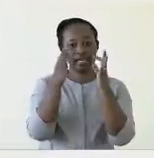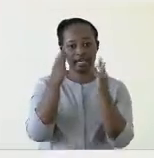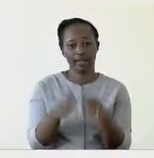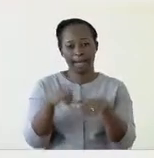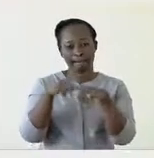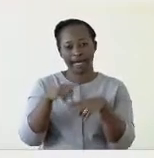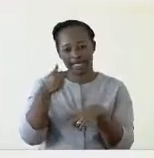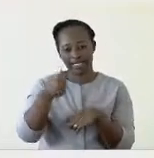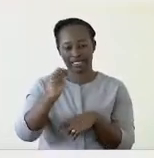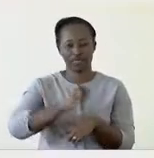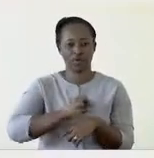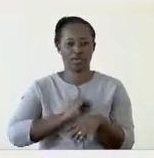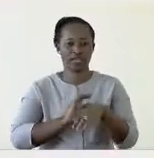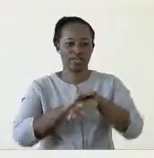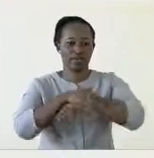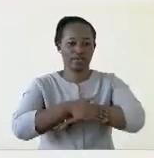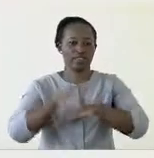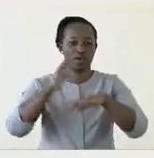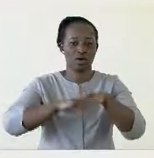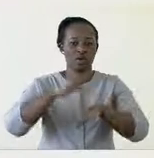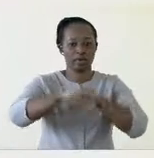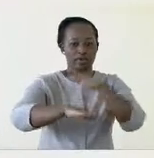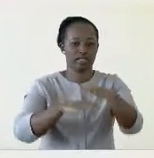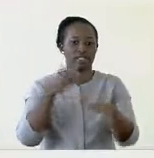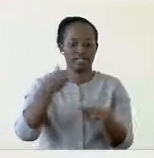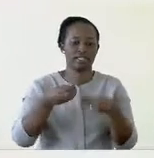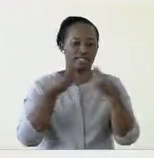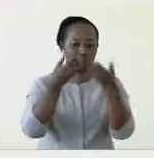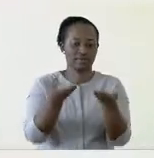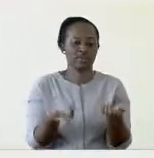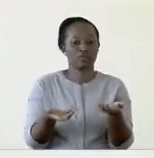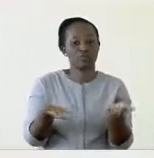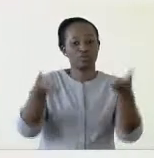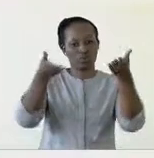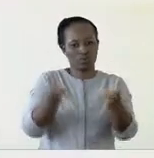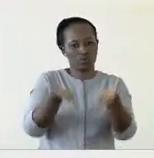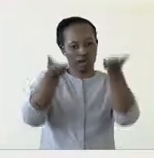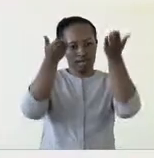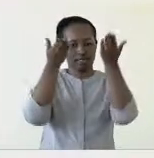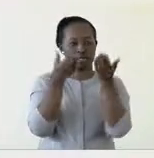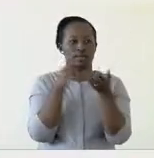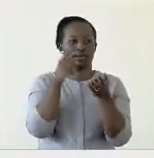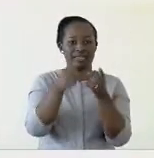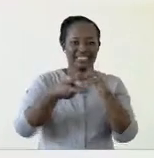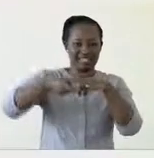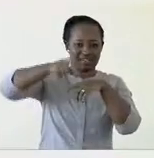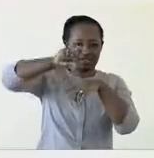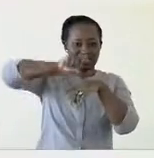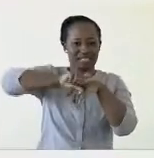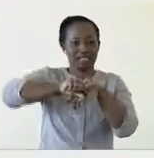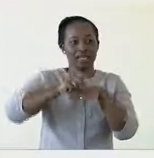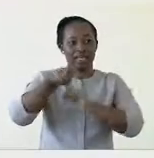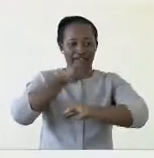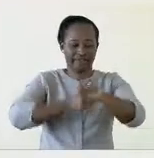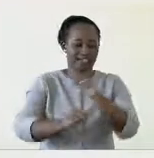by its own influence on a process that gives it rise. I said it is responsible for increasing the effect.